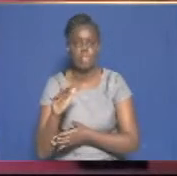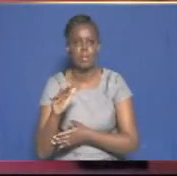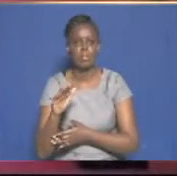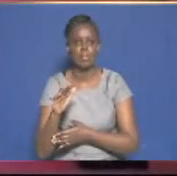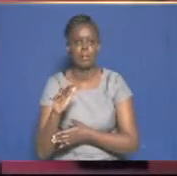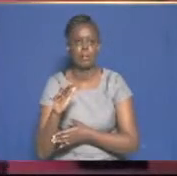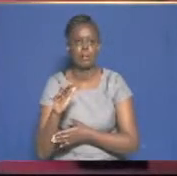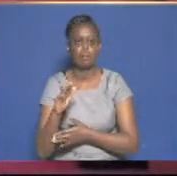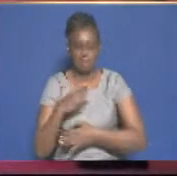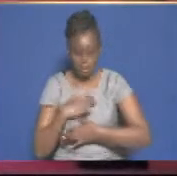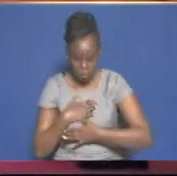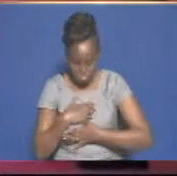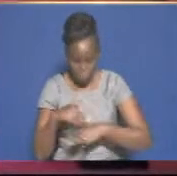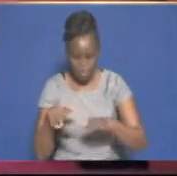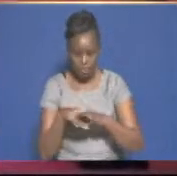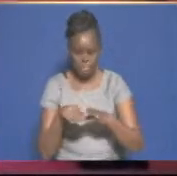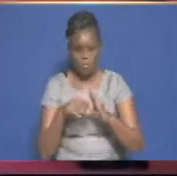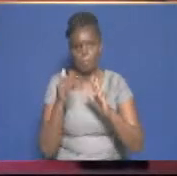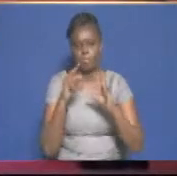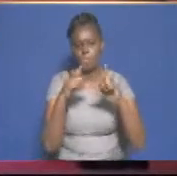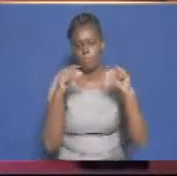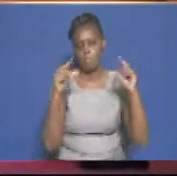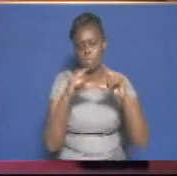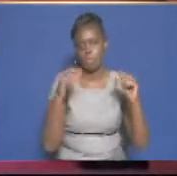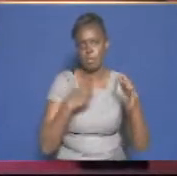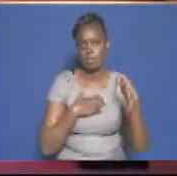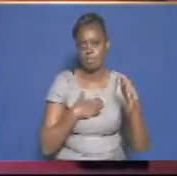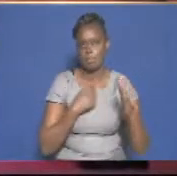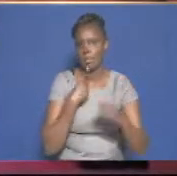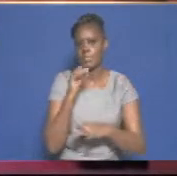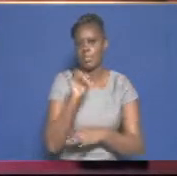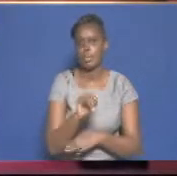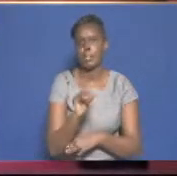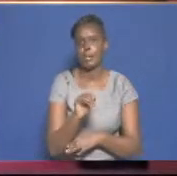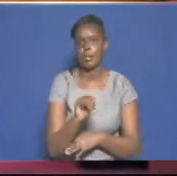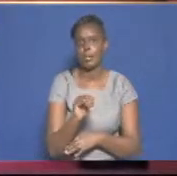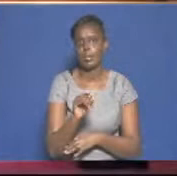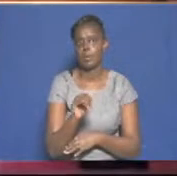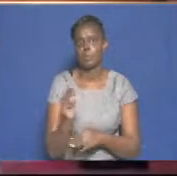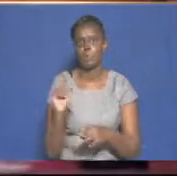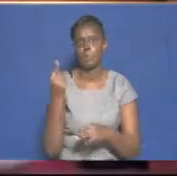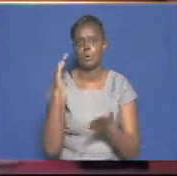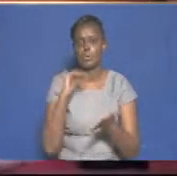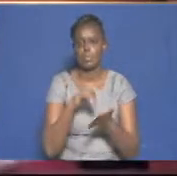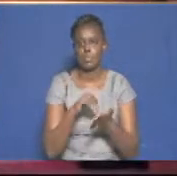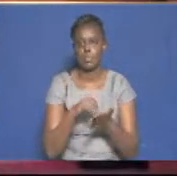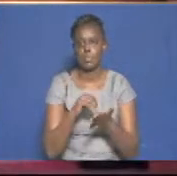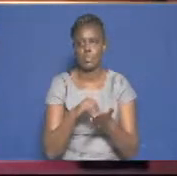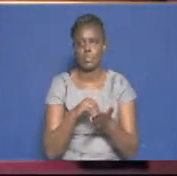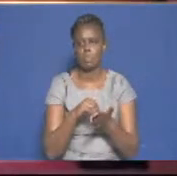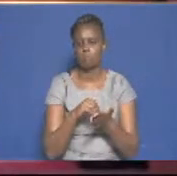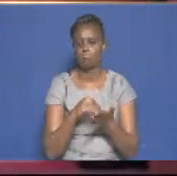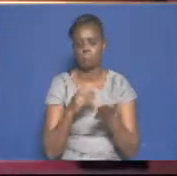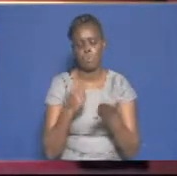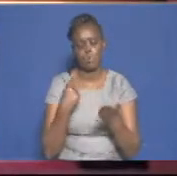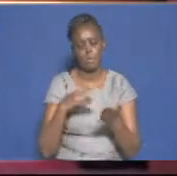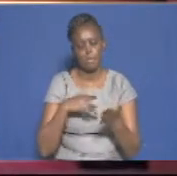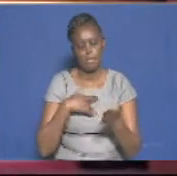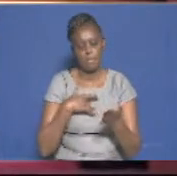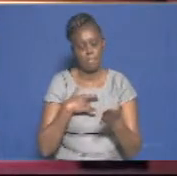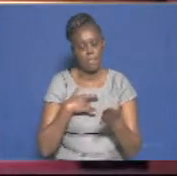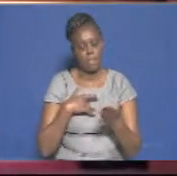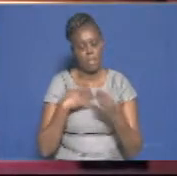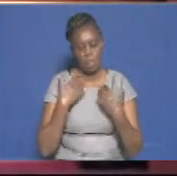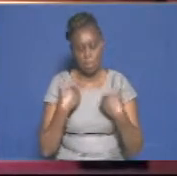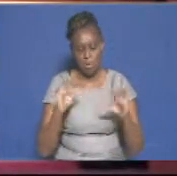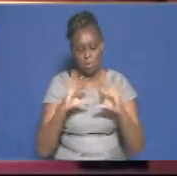off. So with those words, I really want to say once again, it's a loss to all of us, and especially for